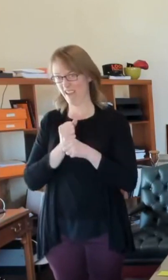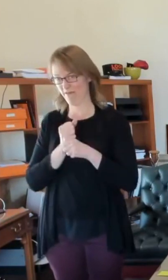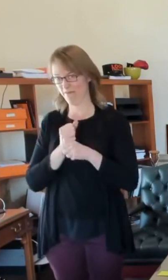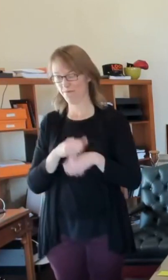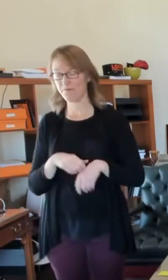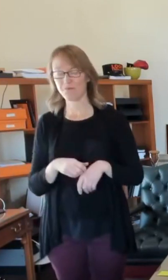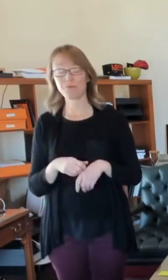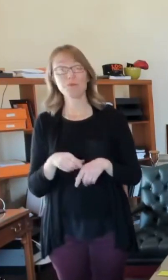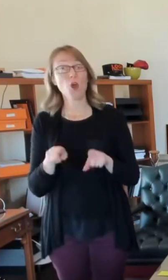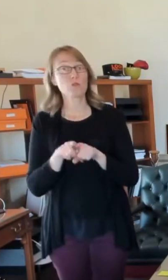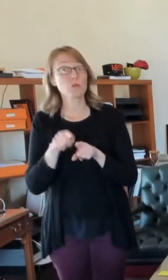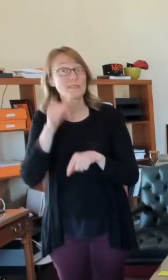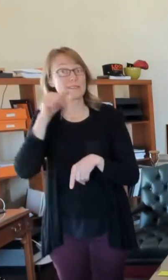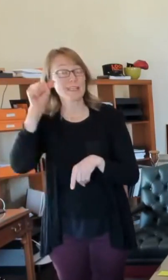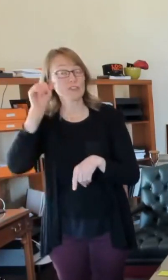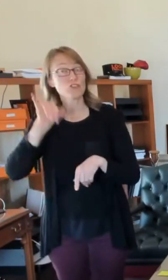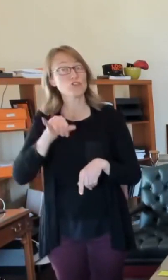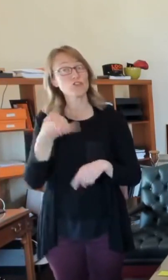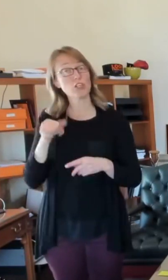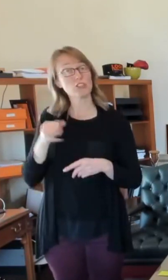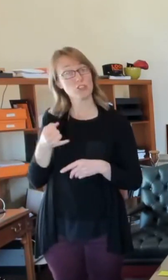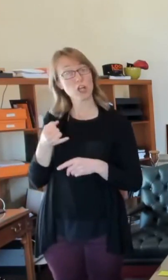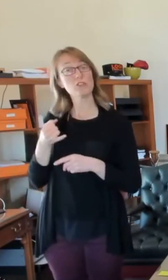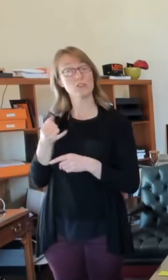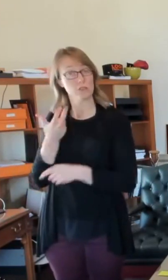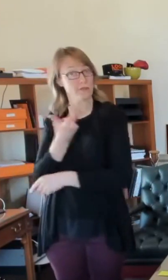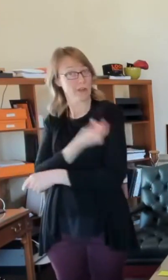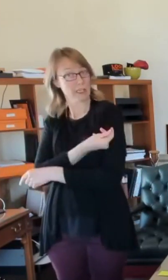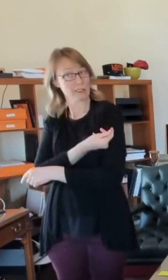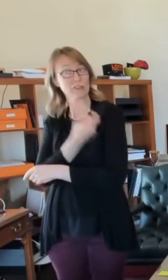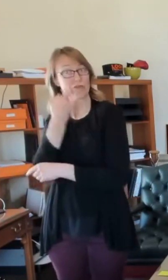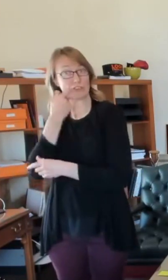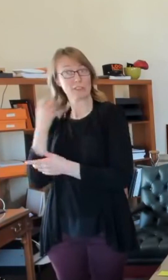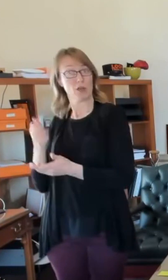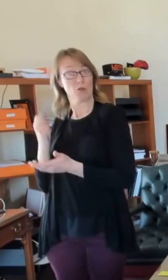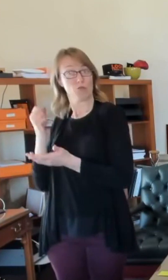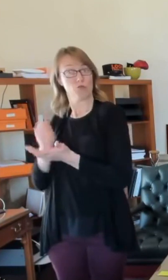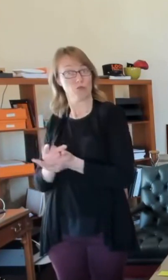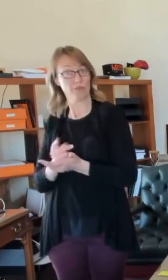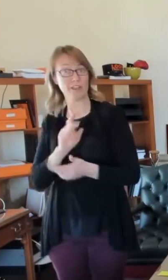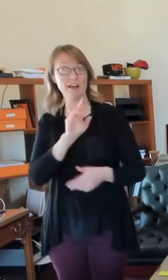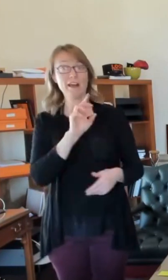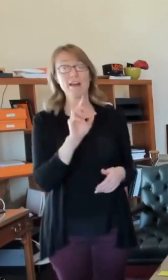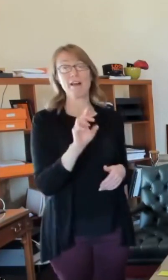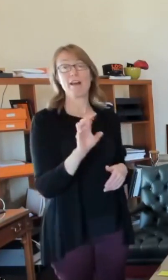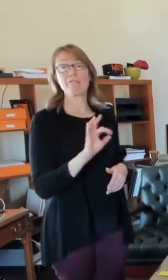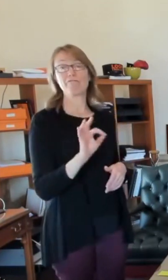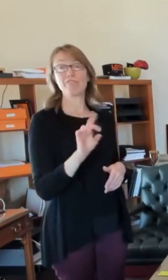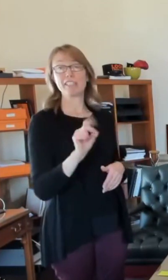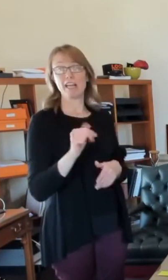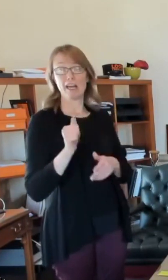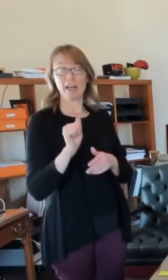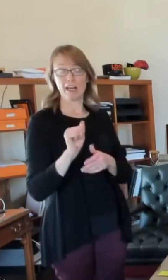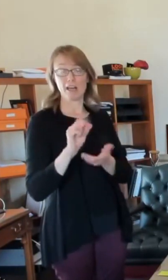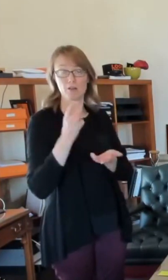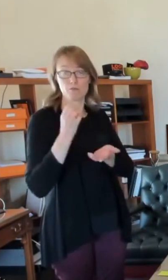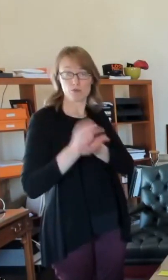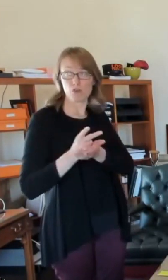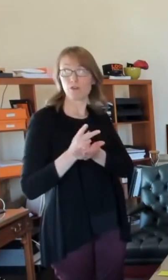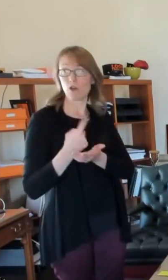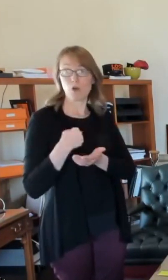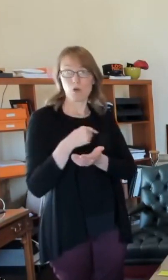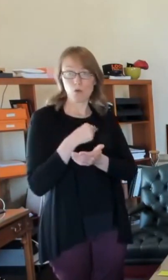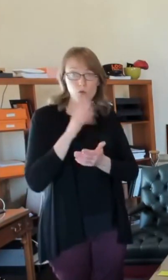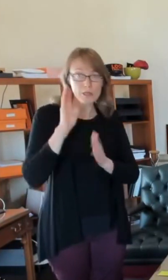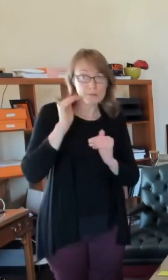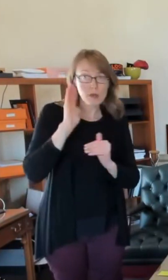have a call this afternoon at 4 o'clock with Governor Parson, and we're hopeful to learn then how